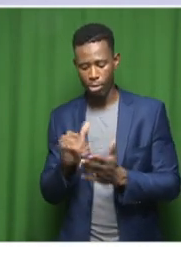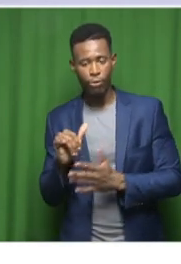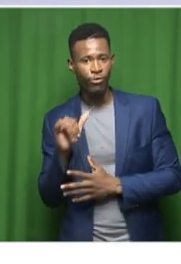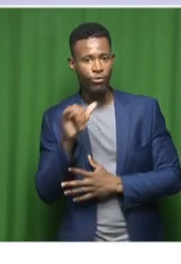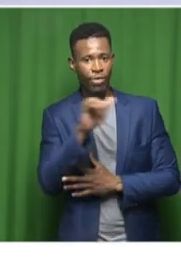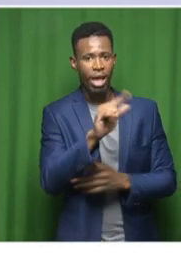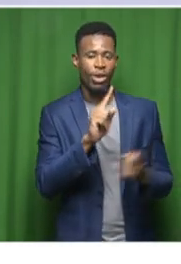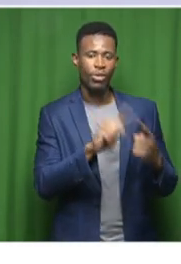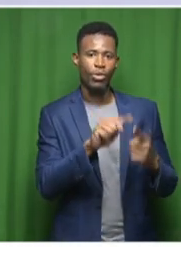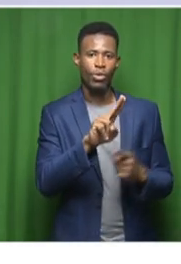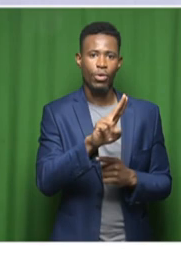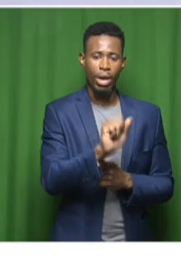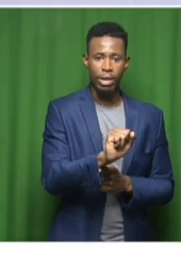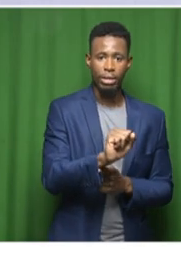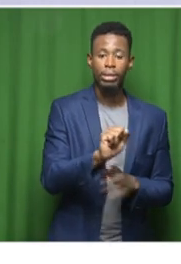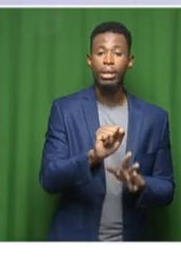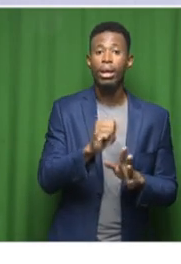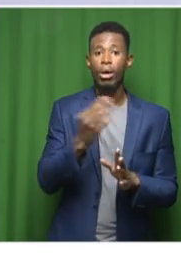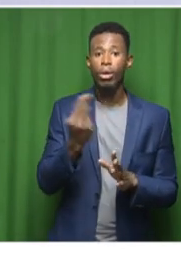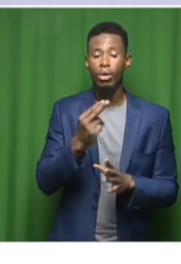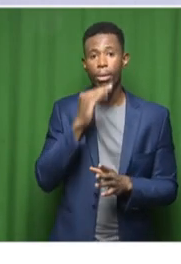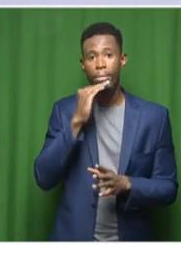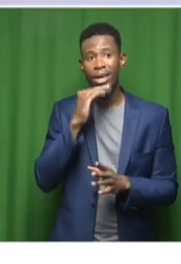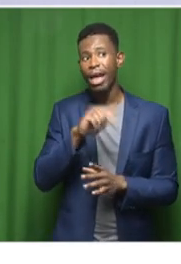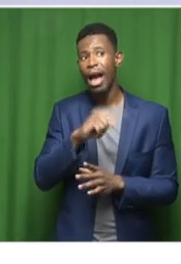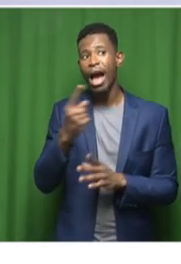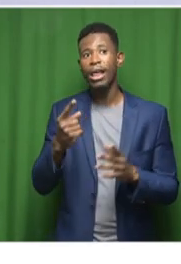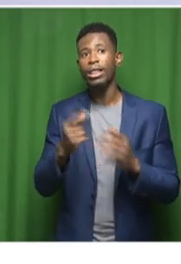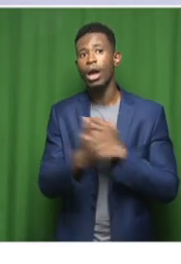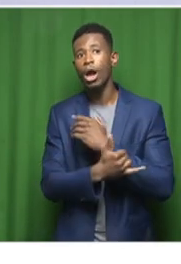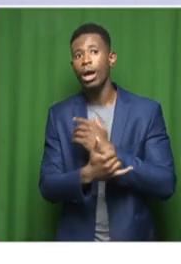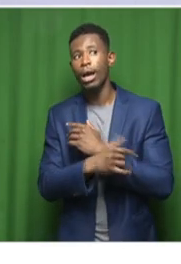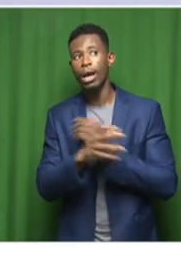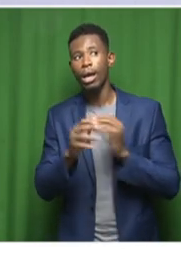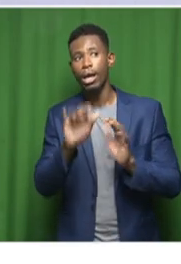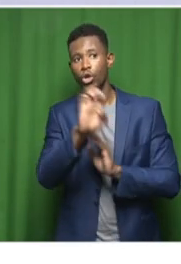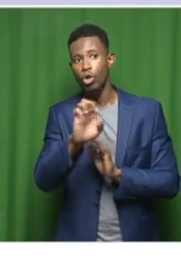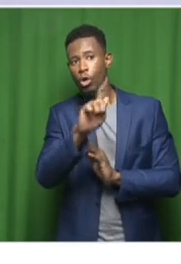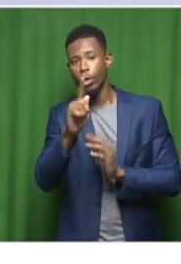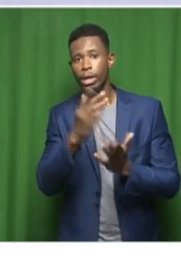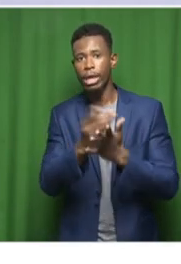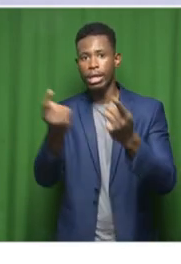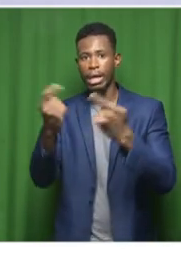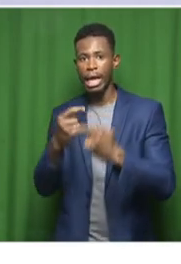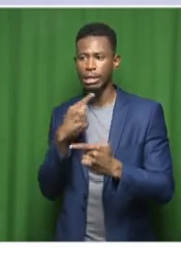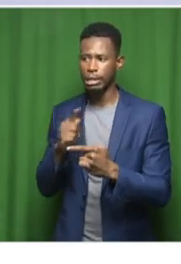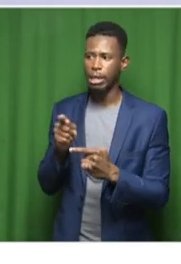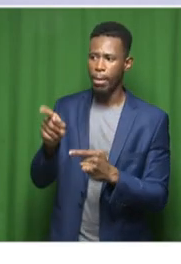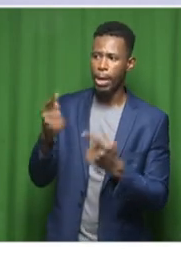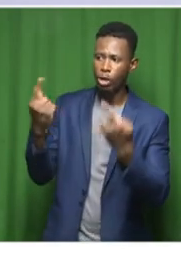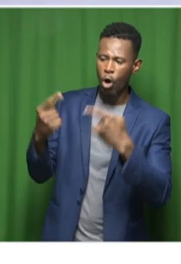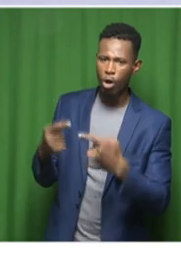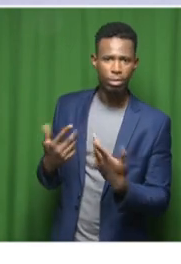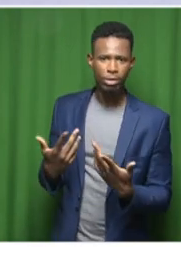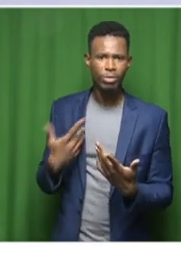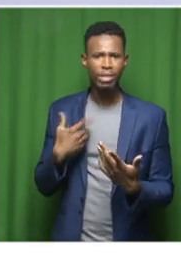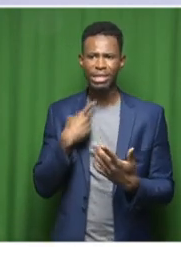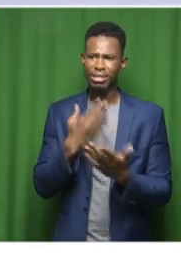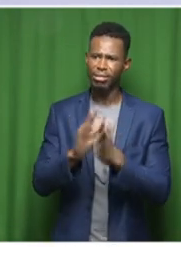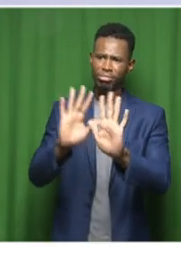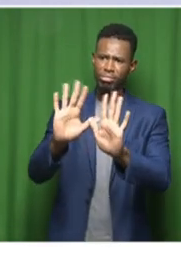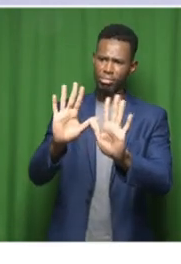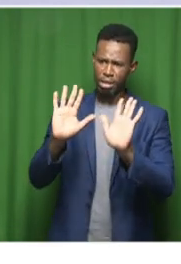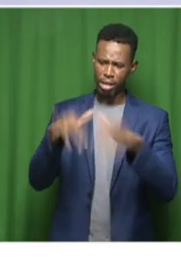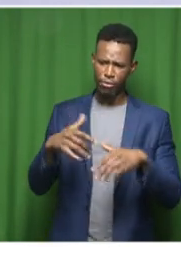no other continent will come and say to us, we want to audit you. We tell them that, but we've been audited by US and we're in category one, leave